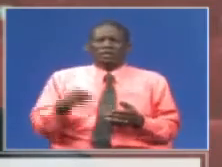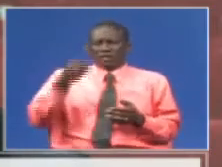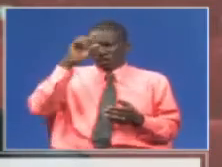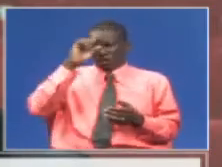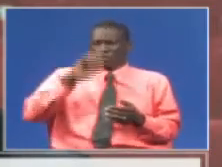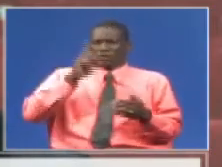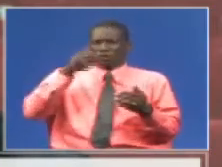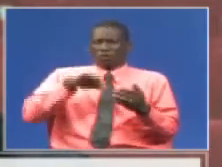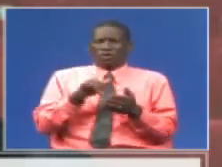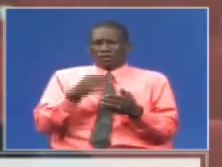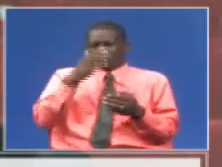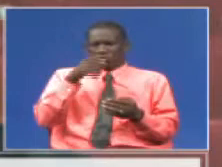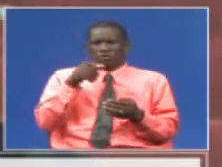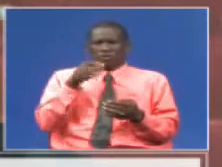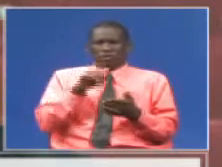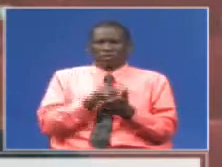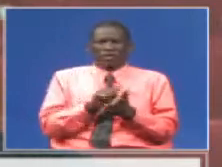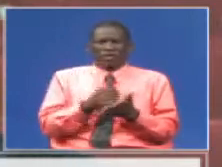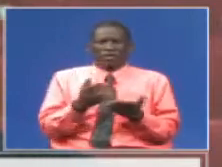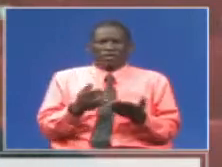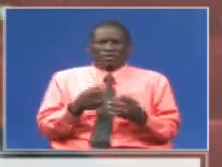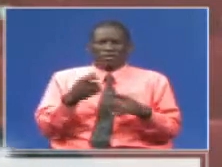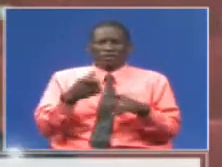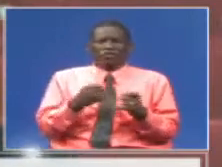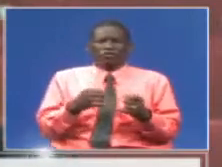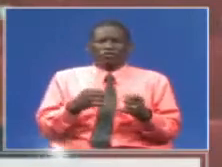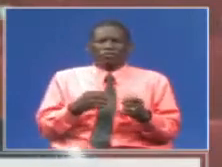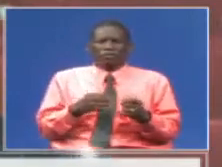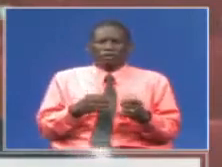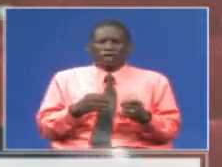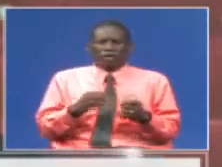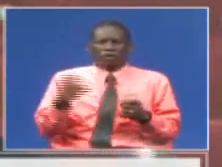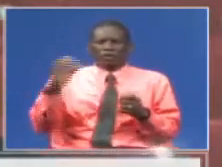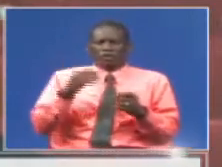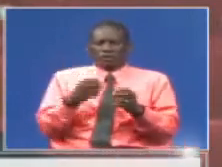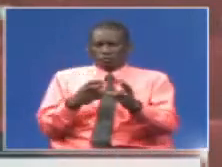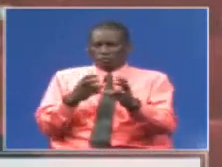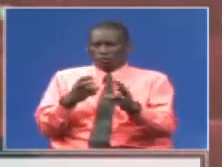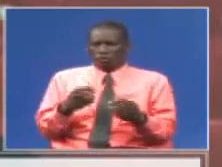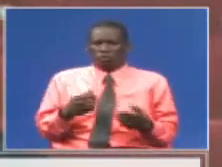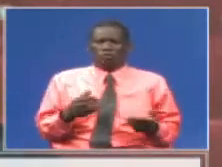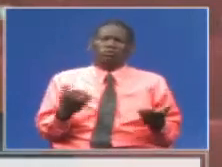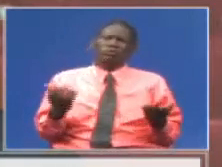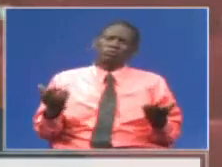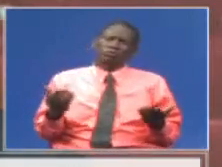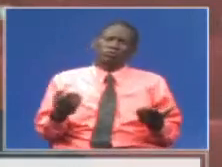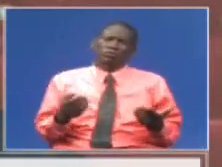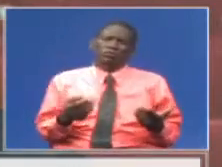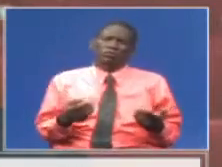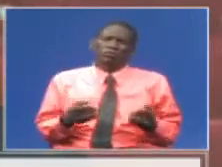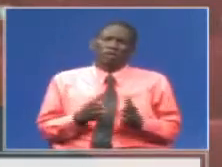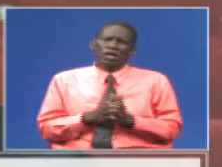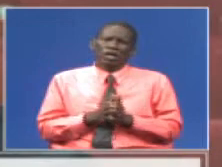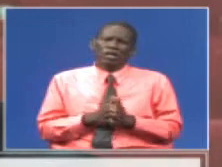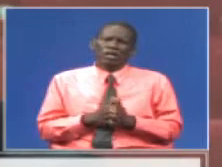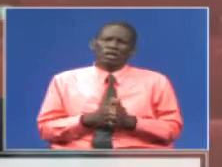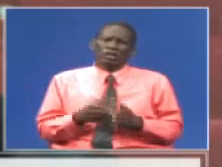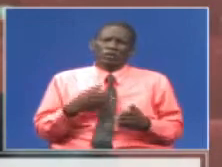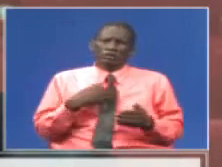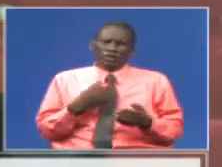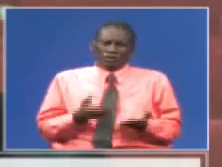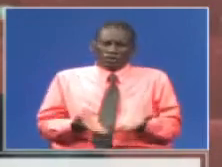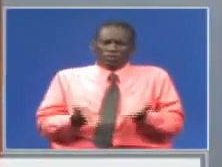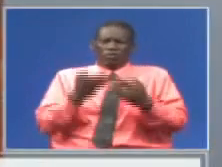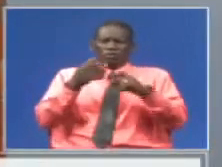systems that is drawn from our civil law, for example, Gachacha, and we have rebuilt from that